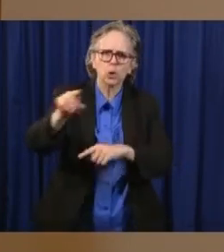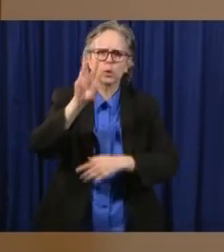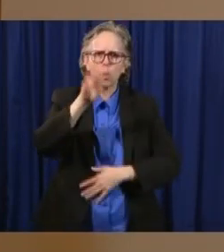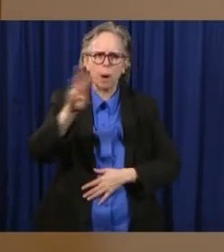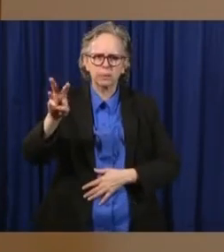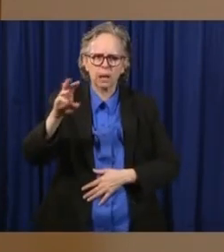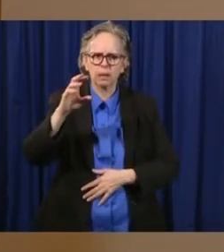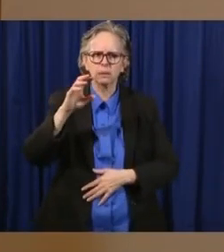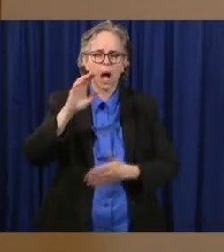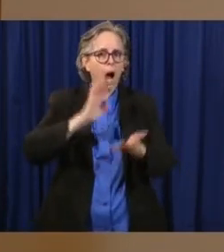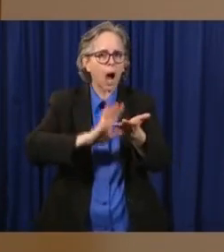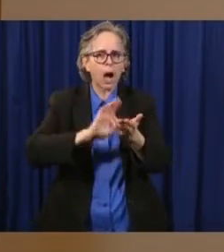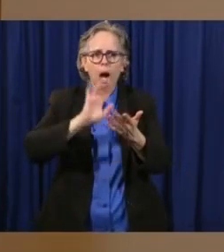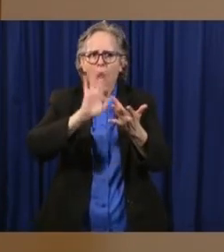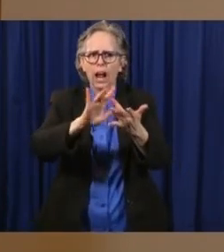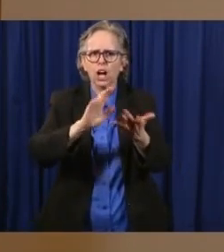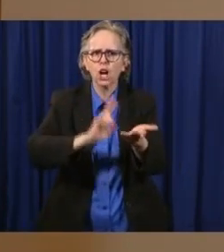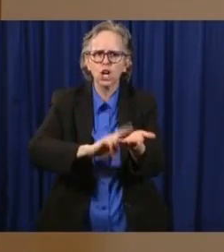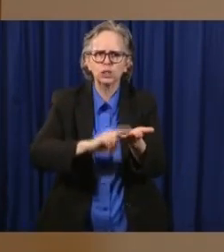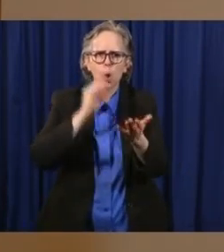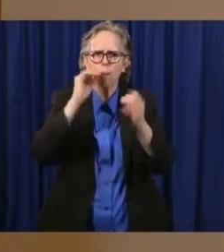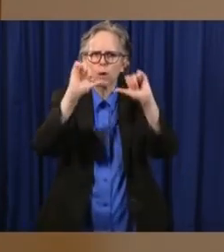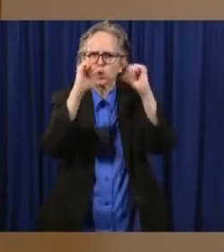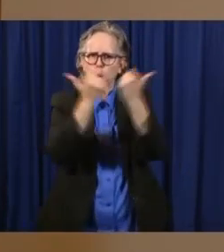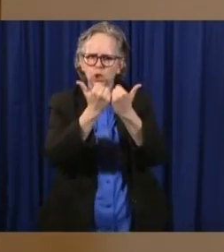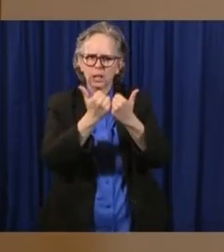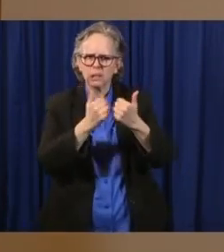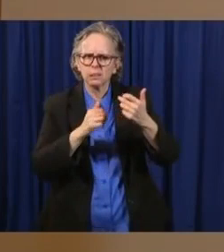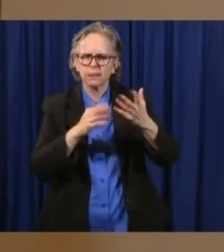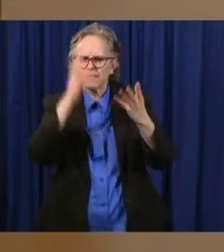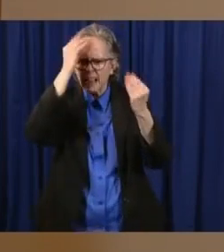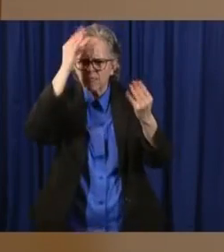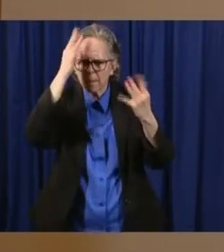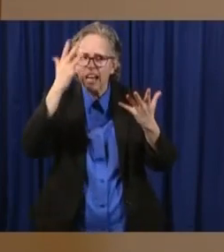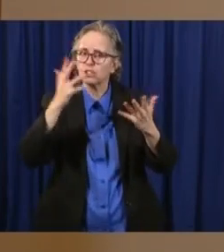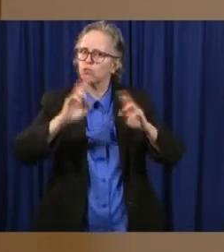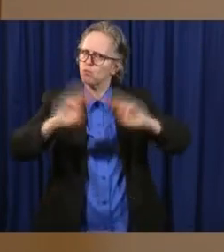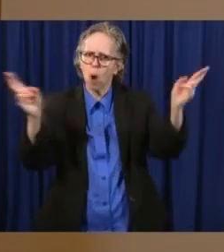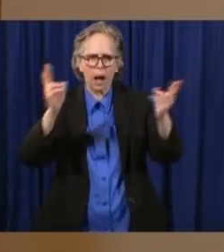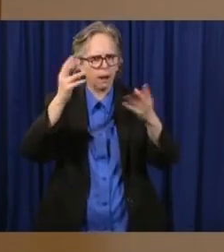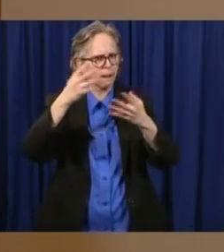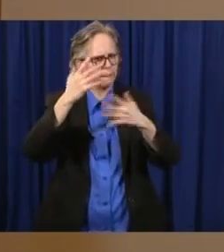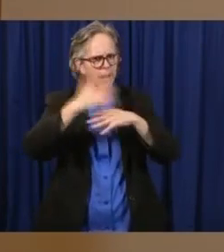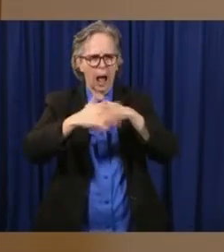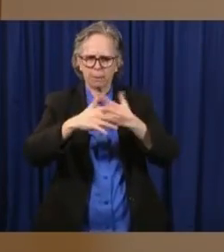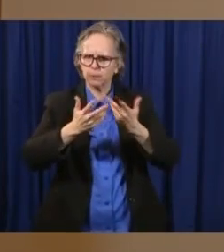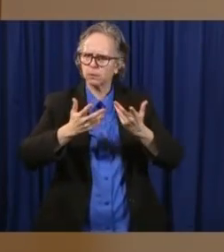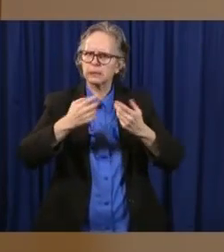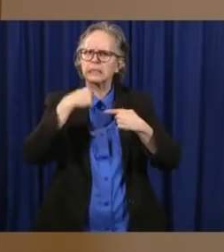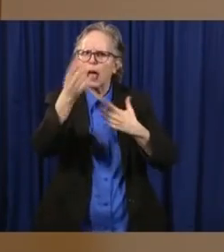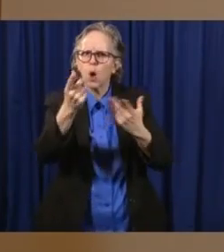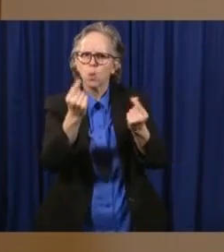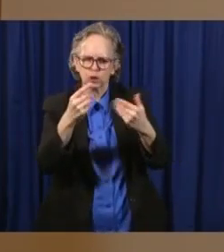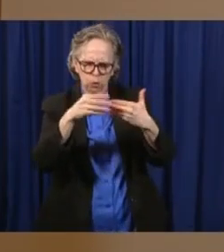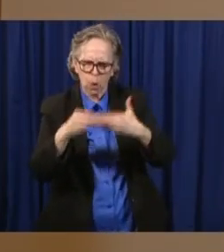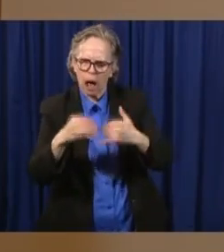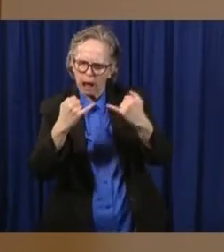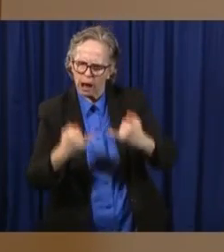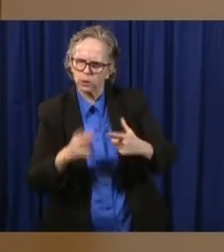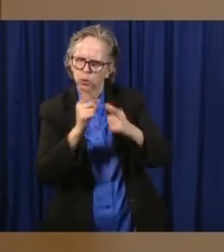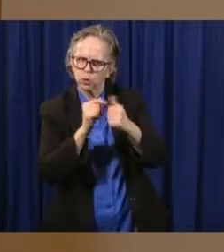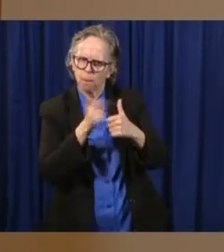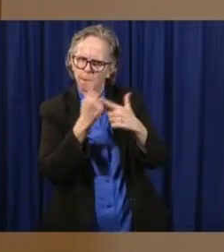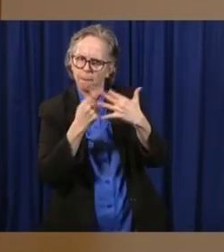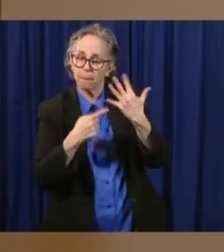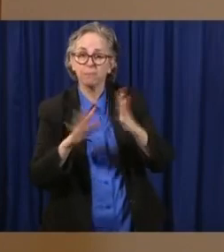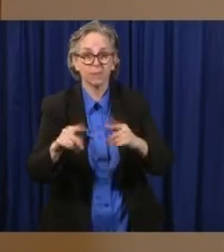work is out there on how to best handle an outbreak. So what we've been able to do thus far, when we're approached by a local health